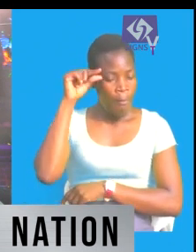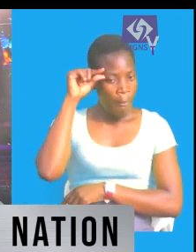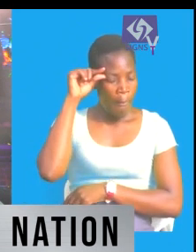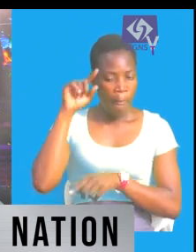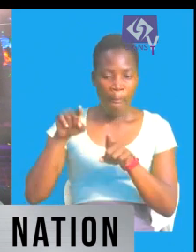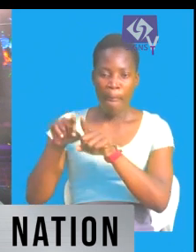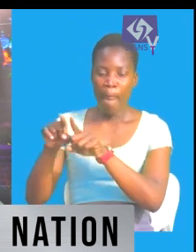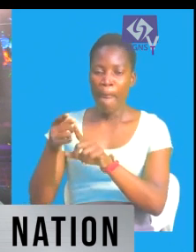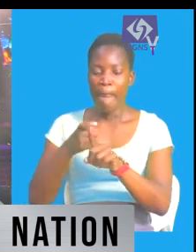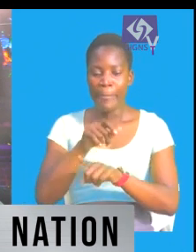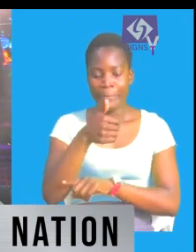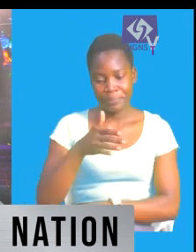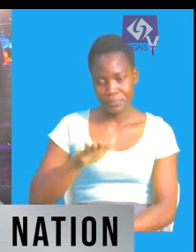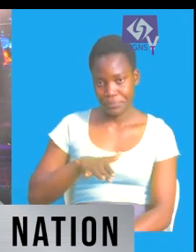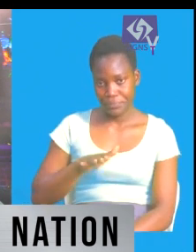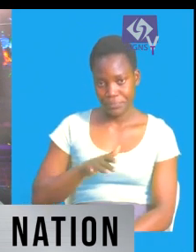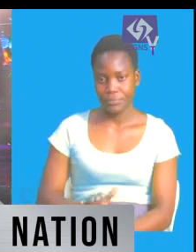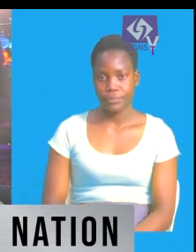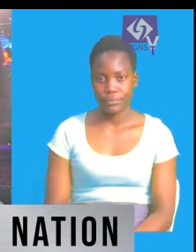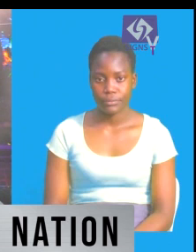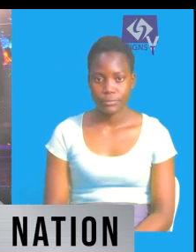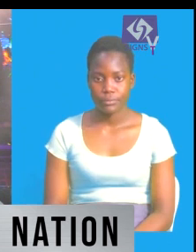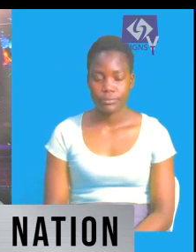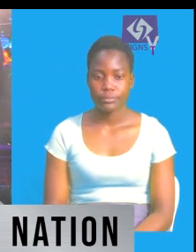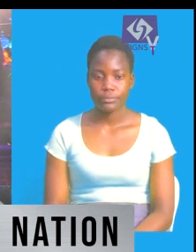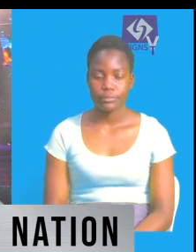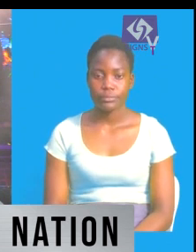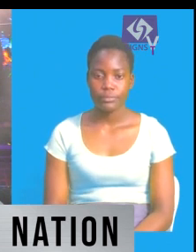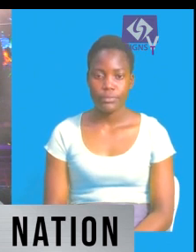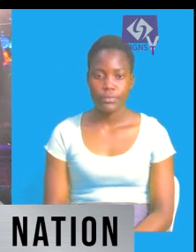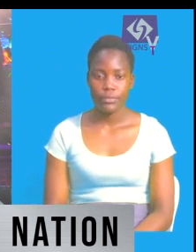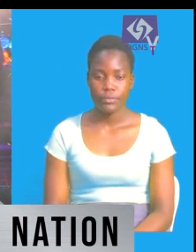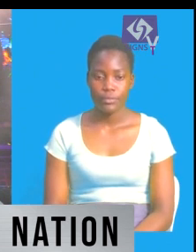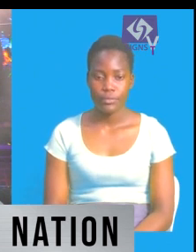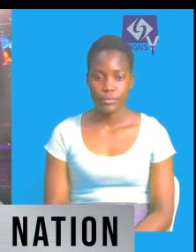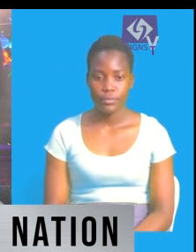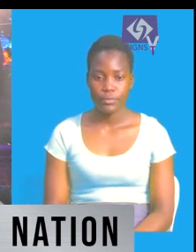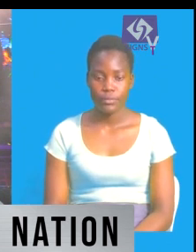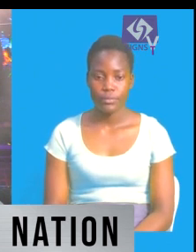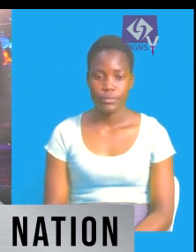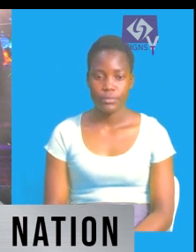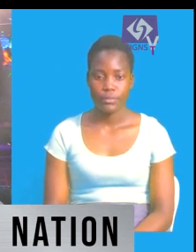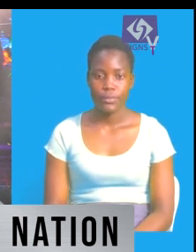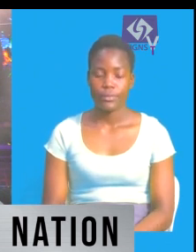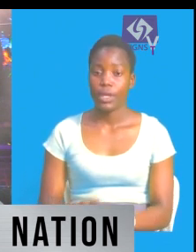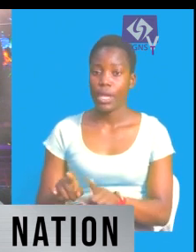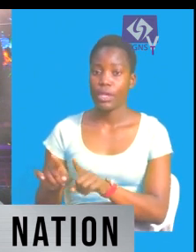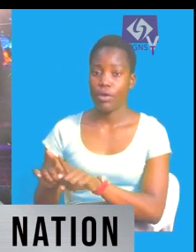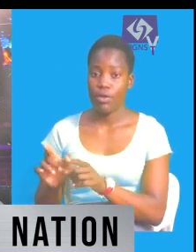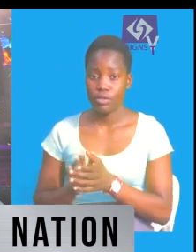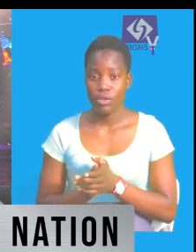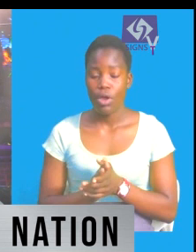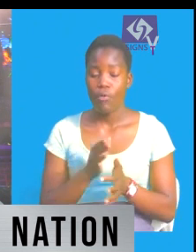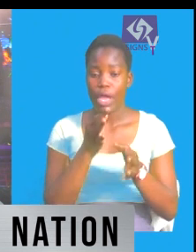from other women, our fellow women. Right. For that reason, and we are even